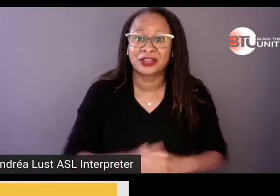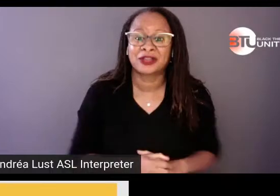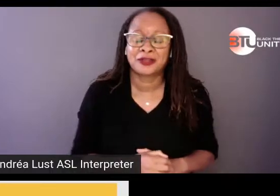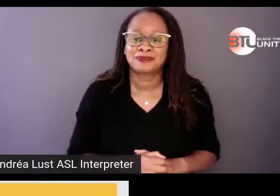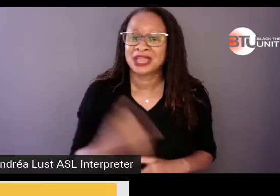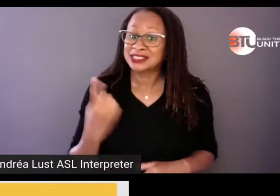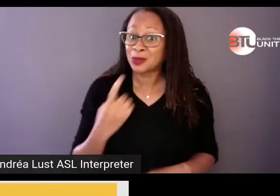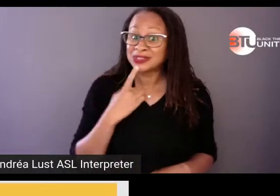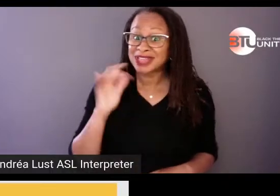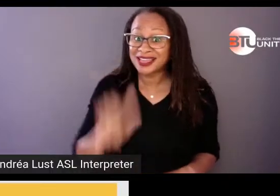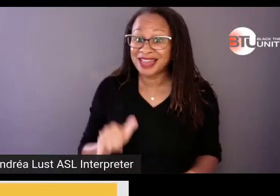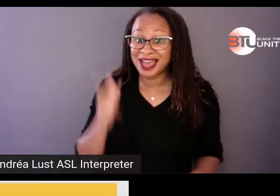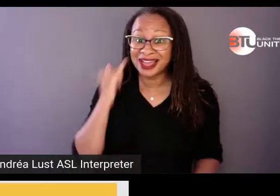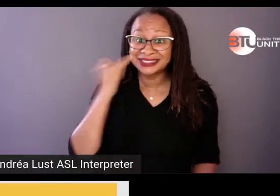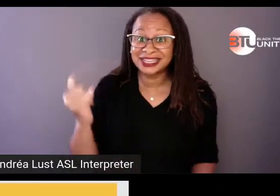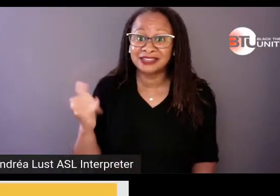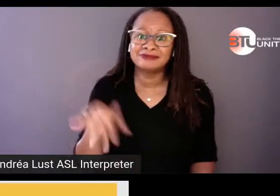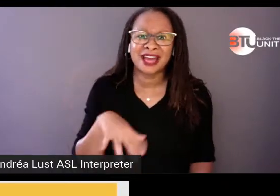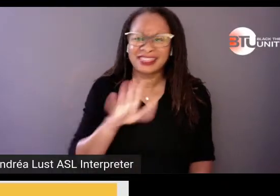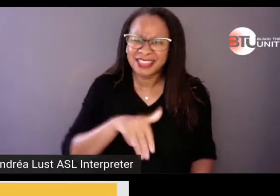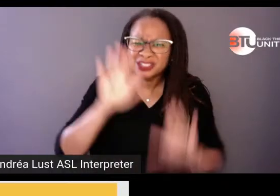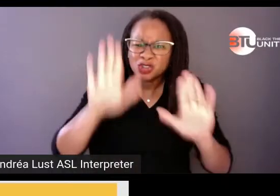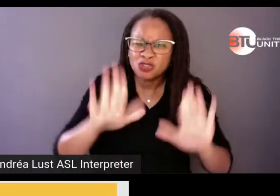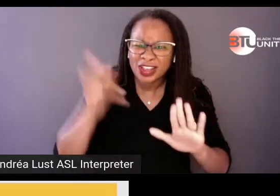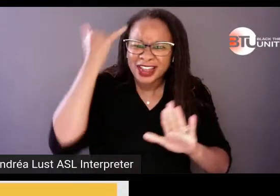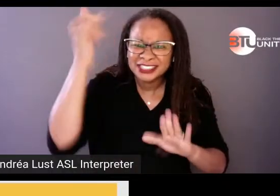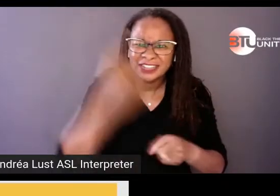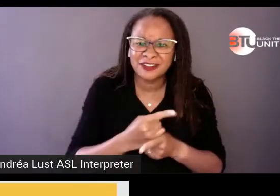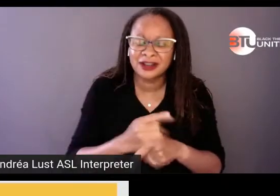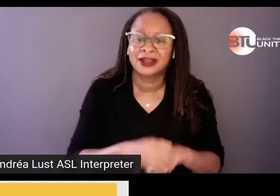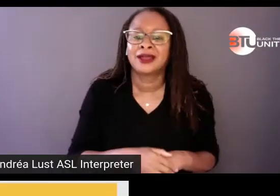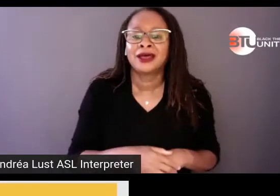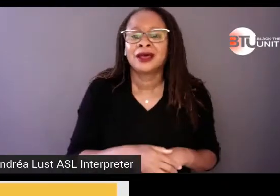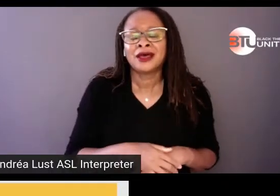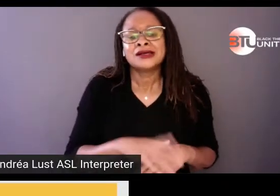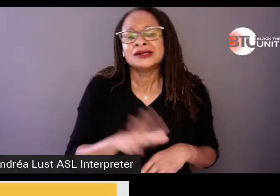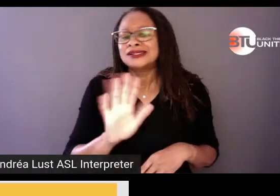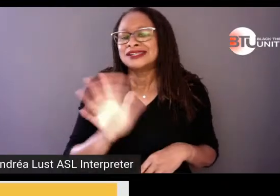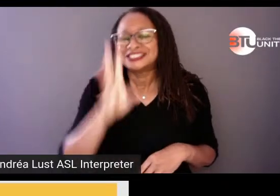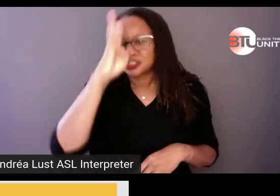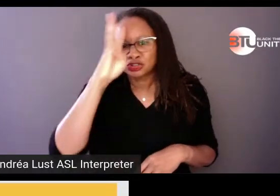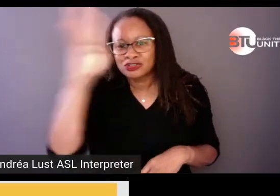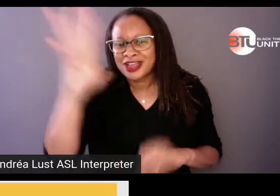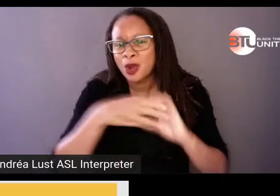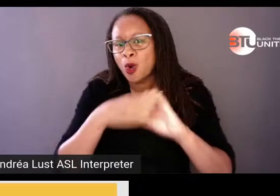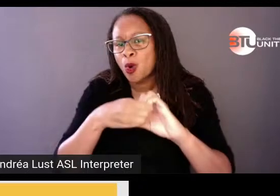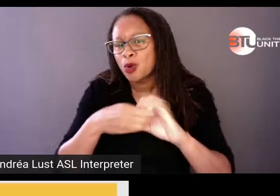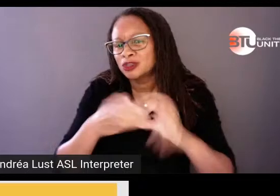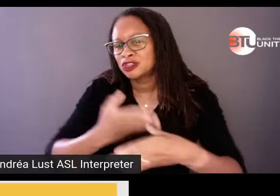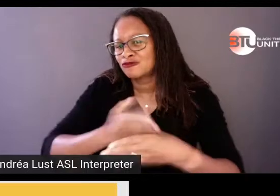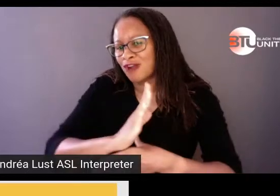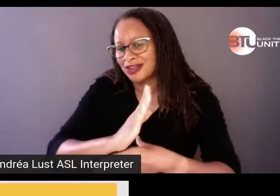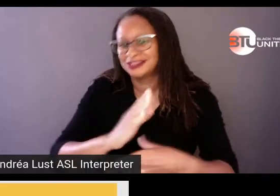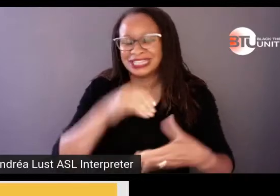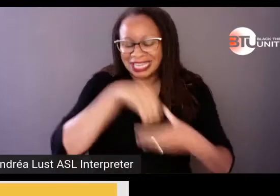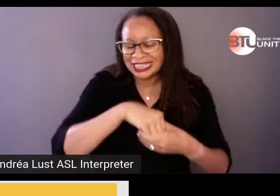Someone saying that, isn't that a great idea? That doesn't create an ownership right in that idea.